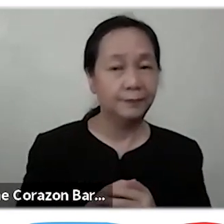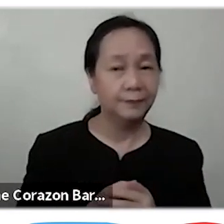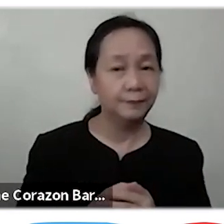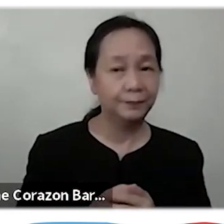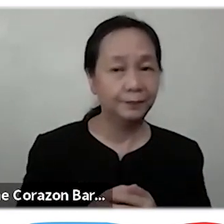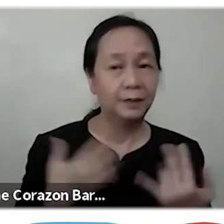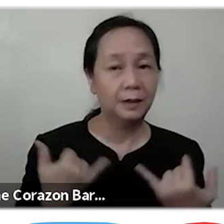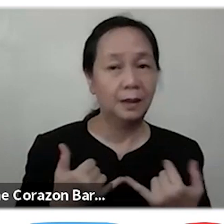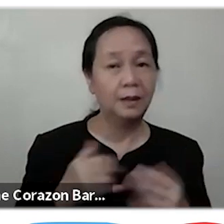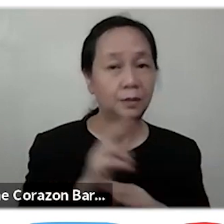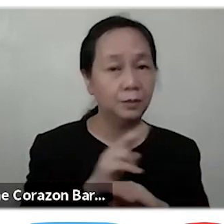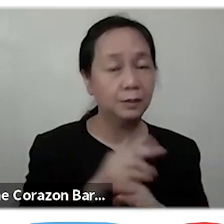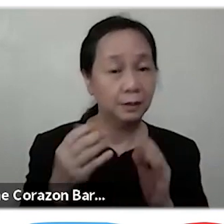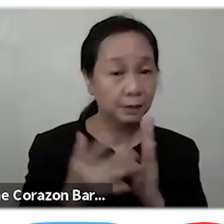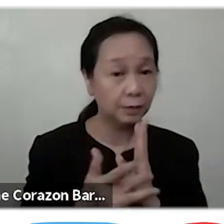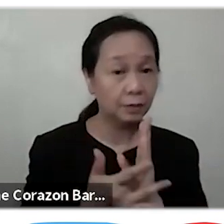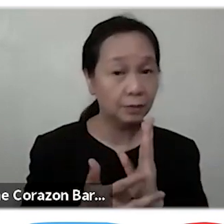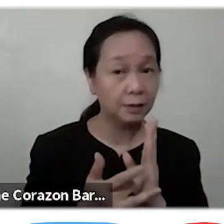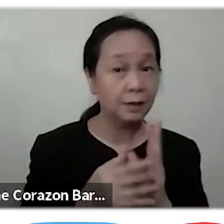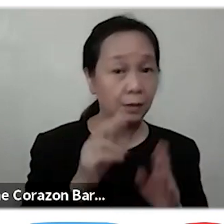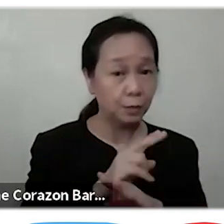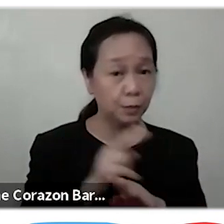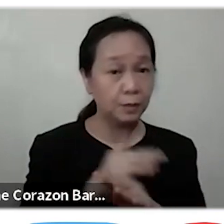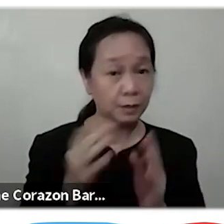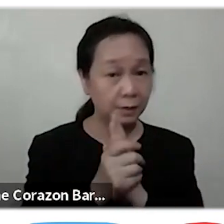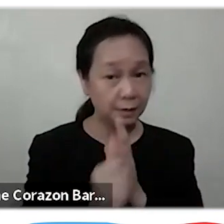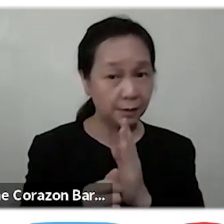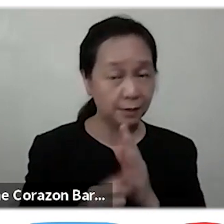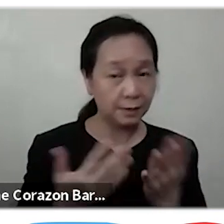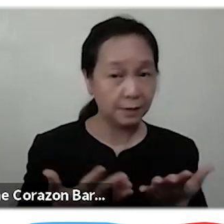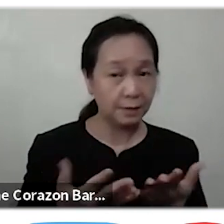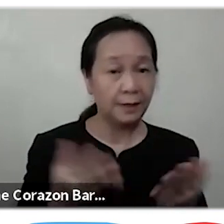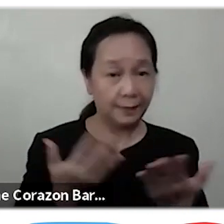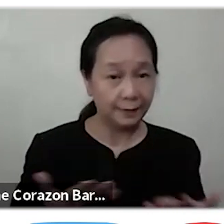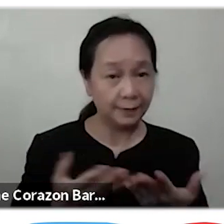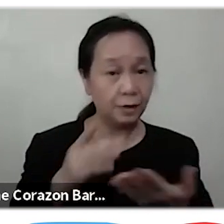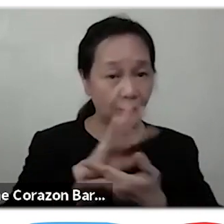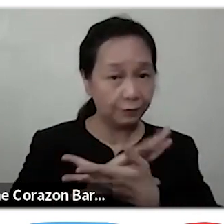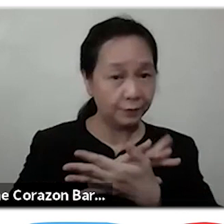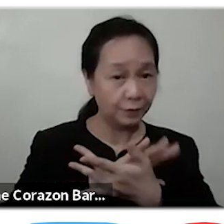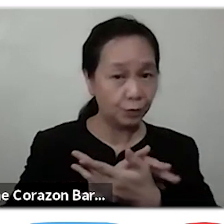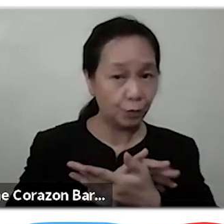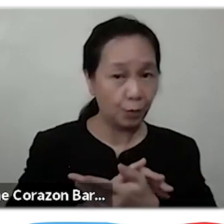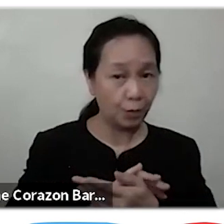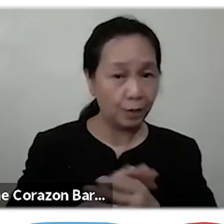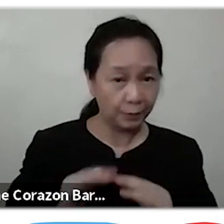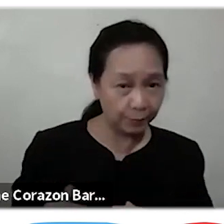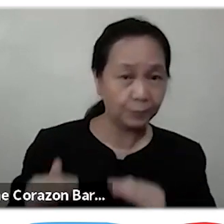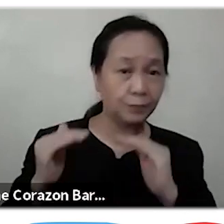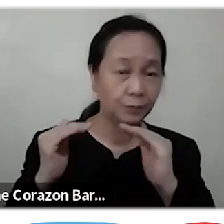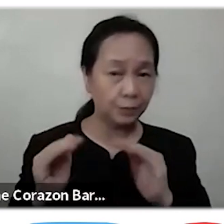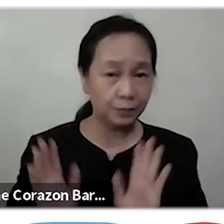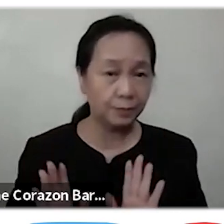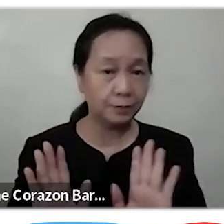the technology, to use the skills that I developed here in COVID-19 to boost my local advocacies